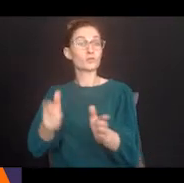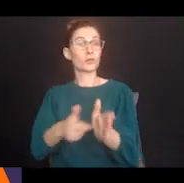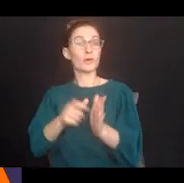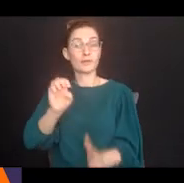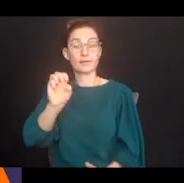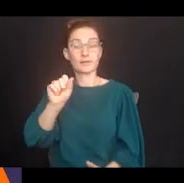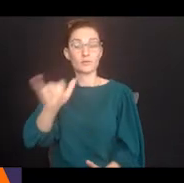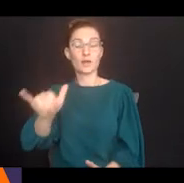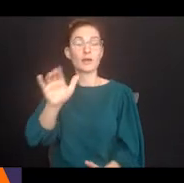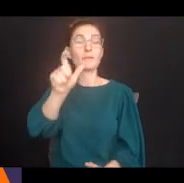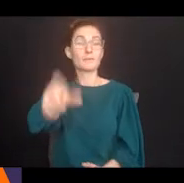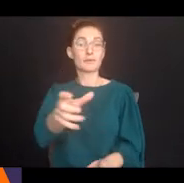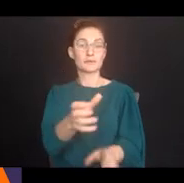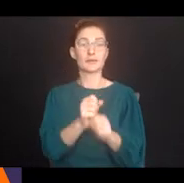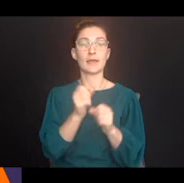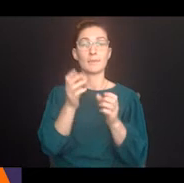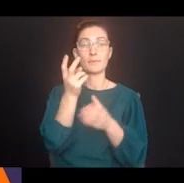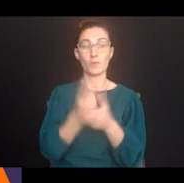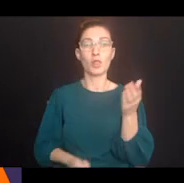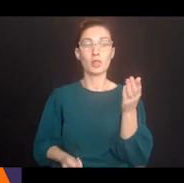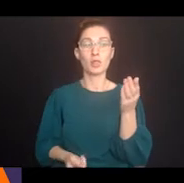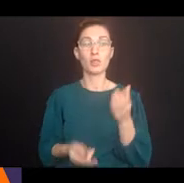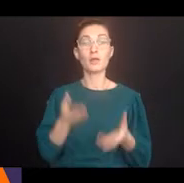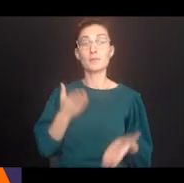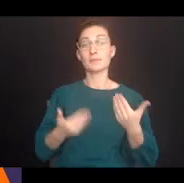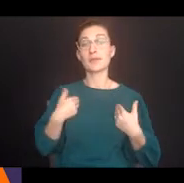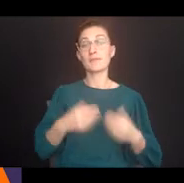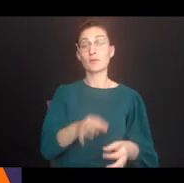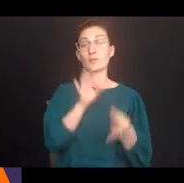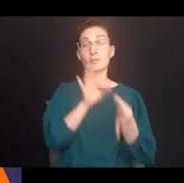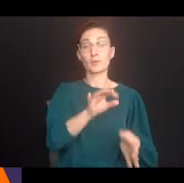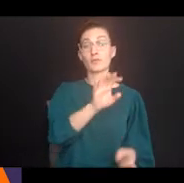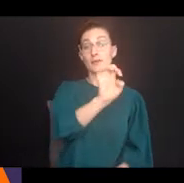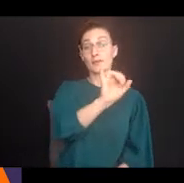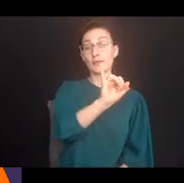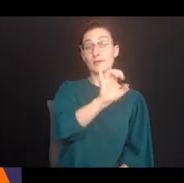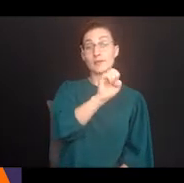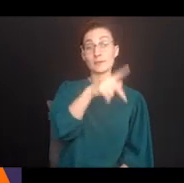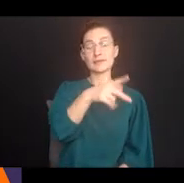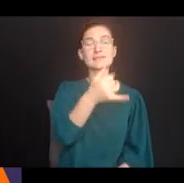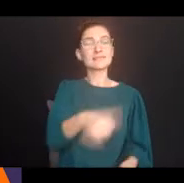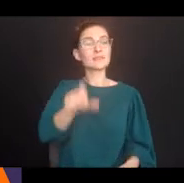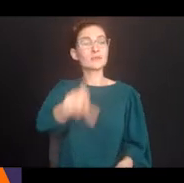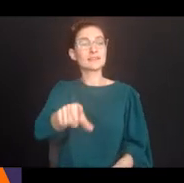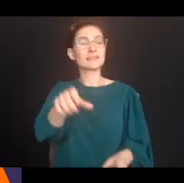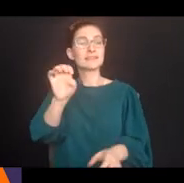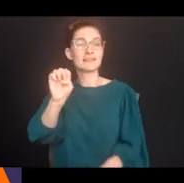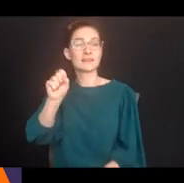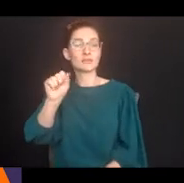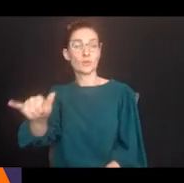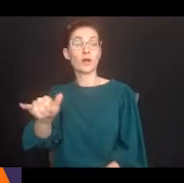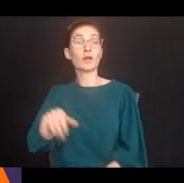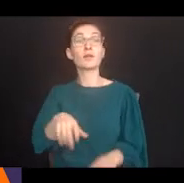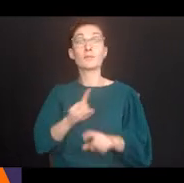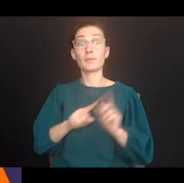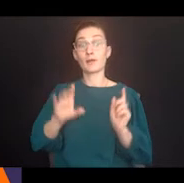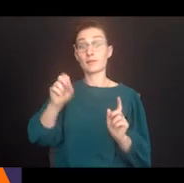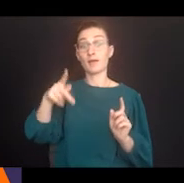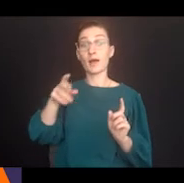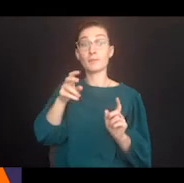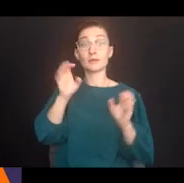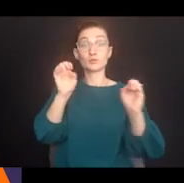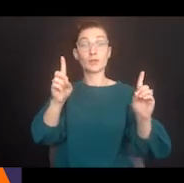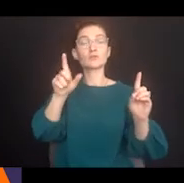ESY, must receive both. A student may have a perfect IEP and still need ESY, while for compensatory